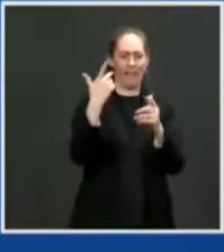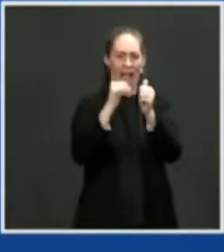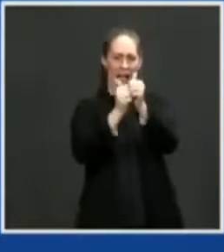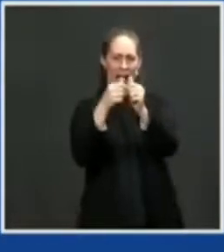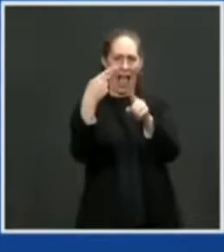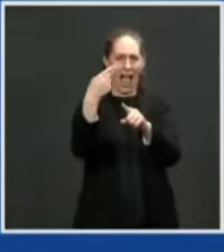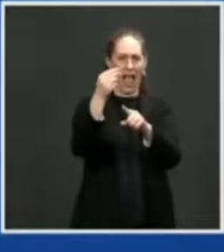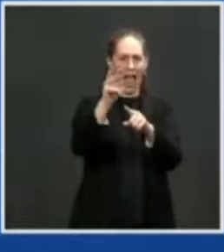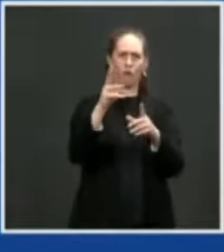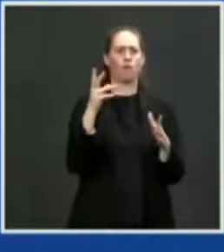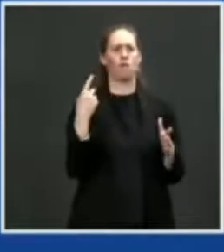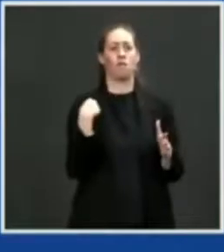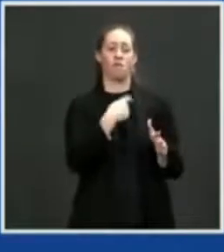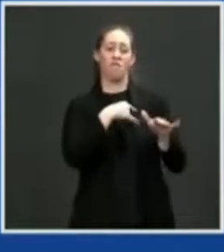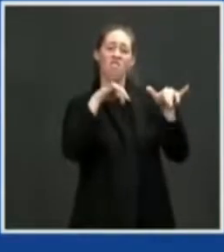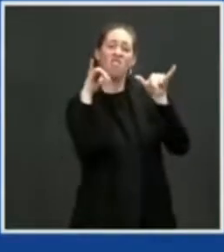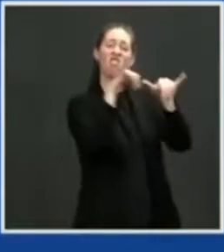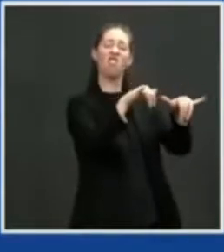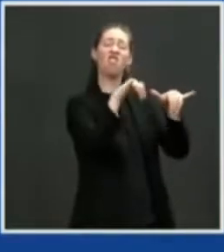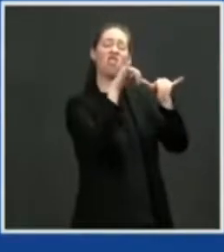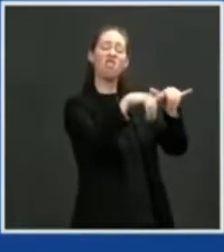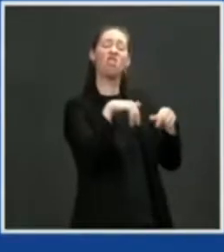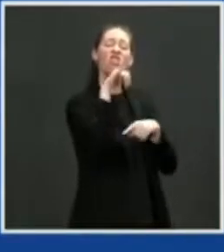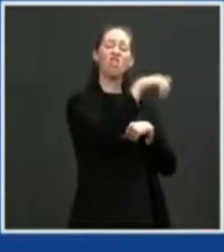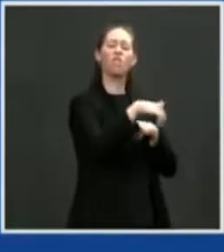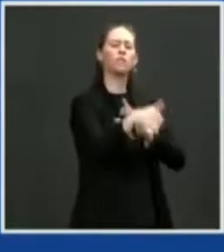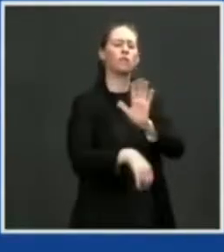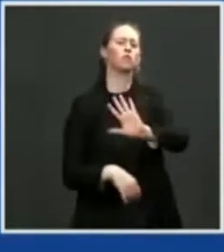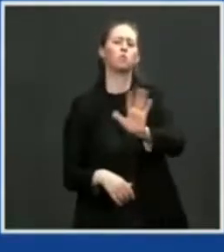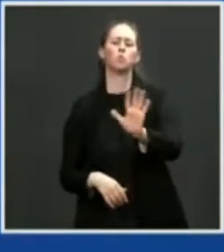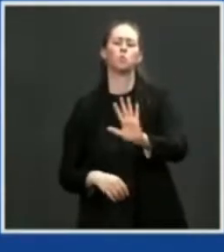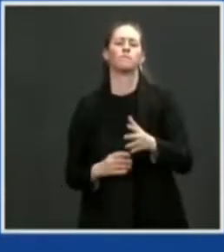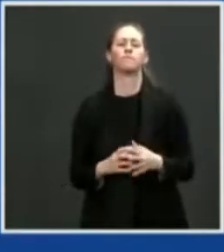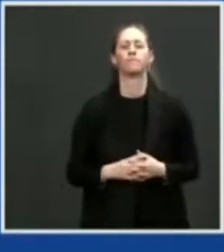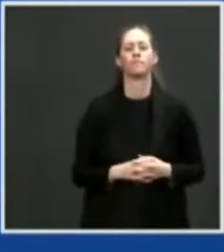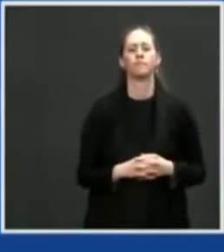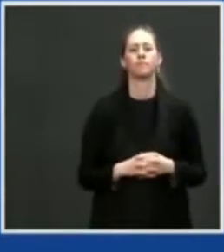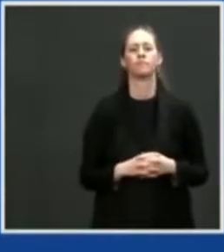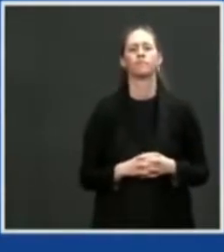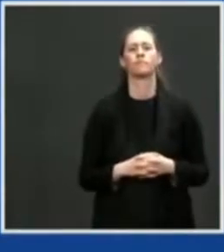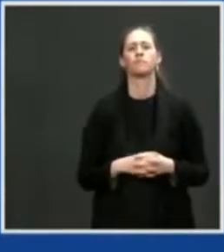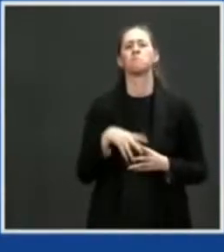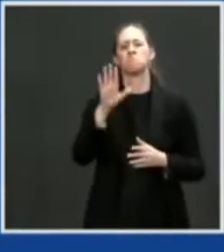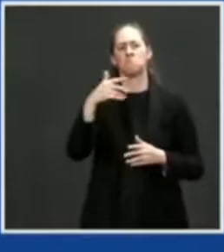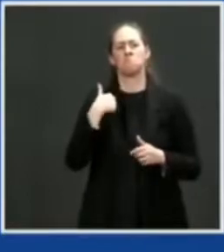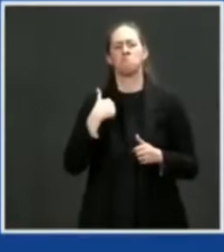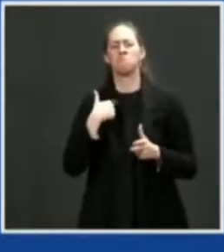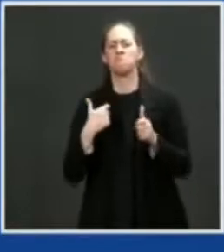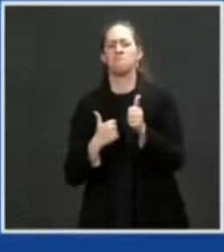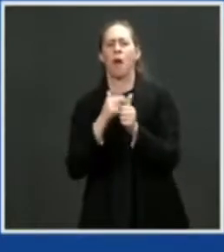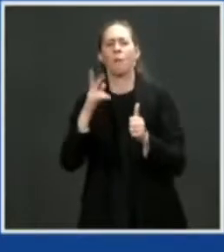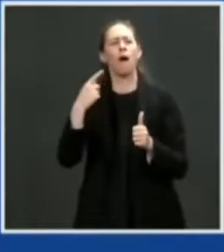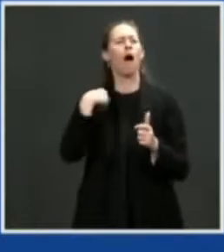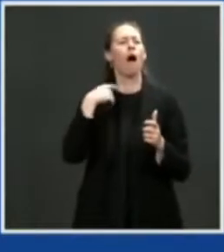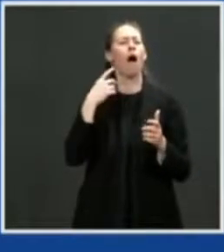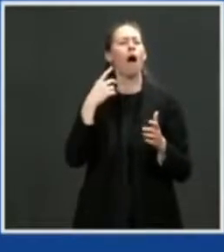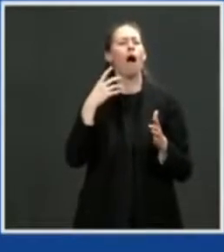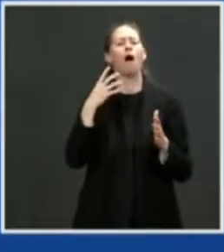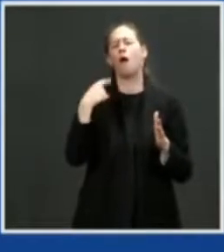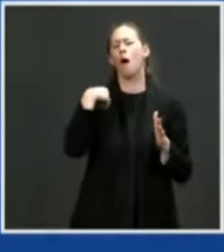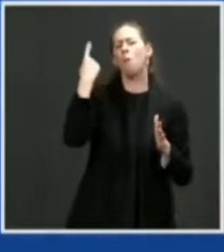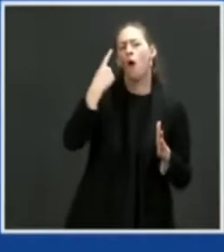a long time. You know, and long is relative. Do you think it's It's possible 20 that years We really a will long leave. time. The question is when we